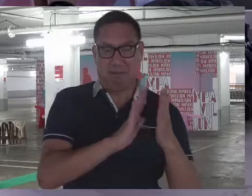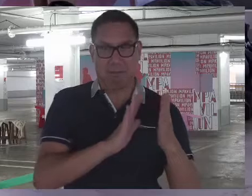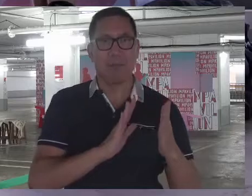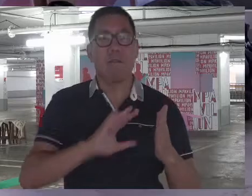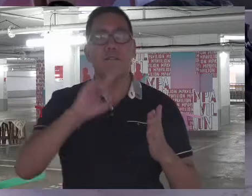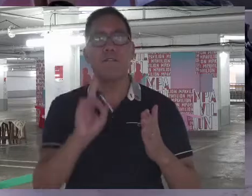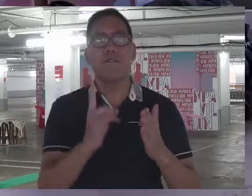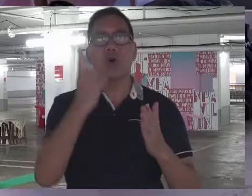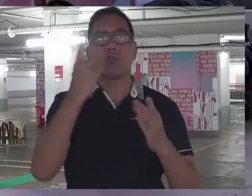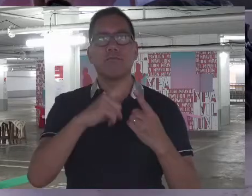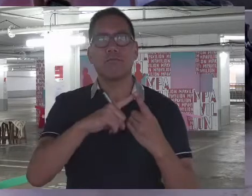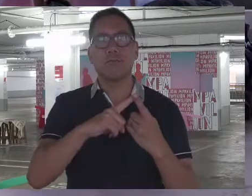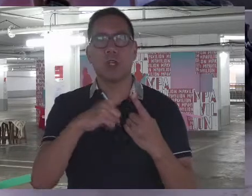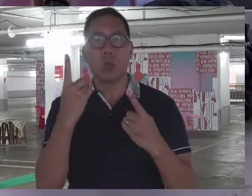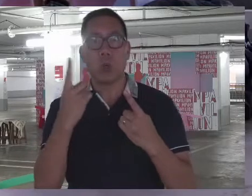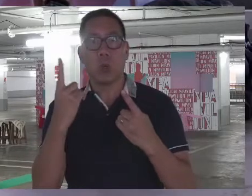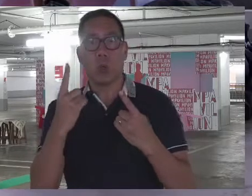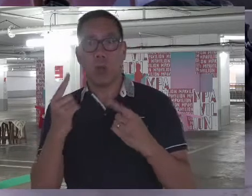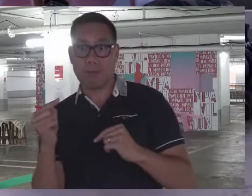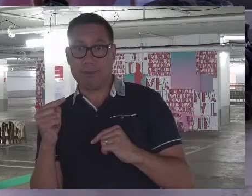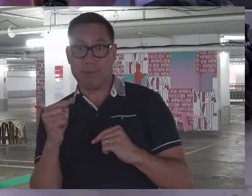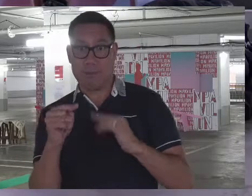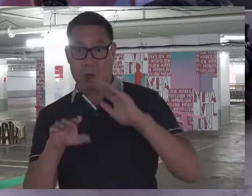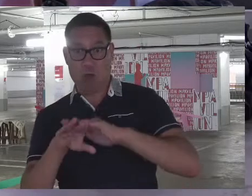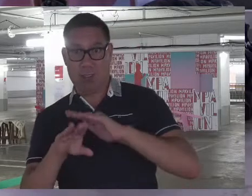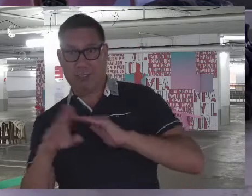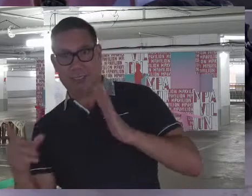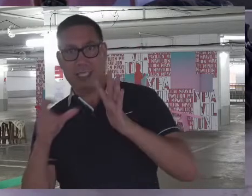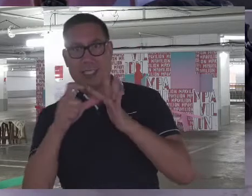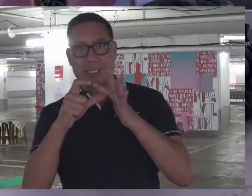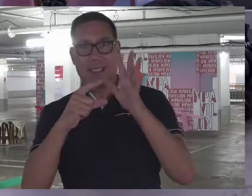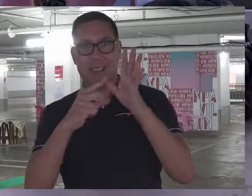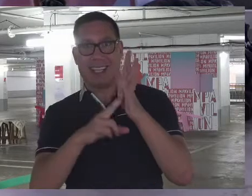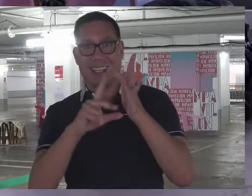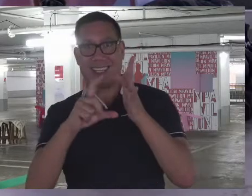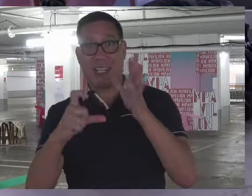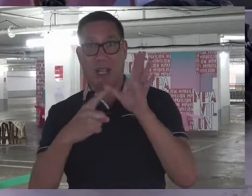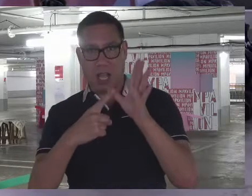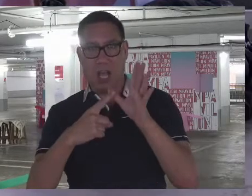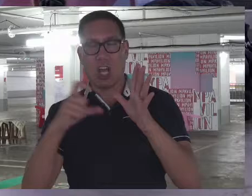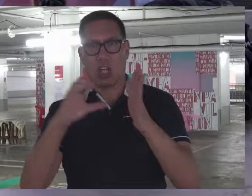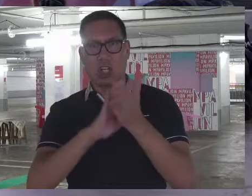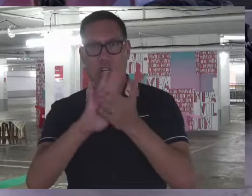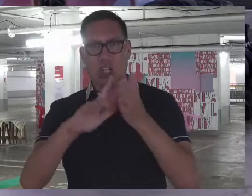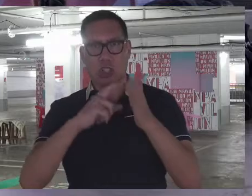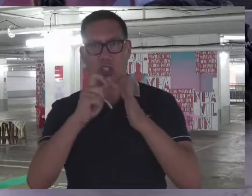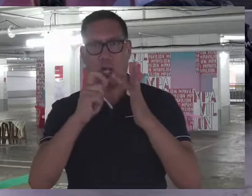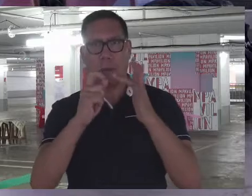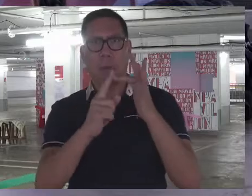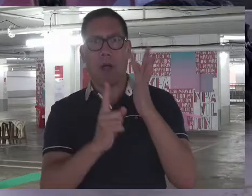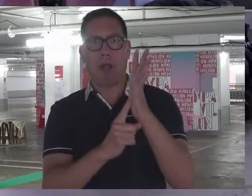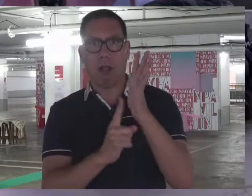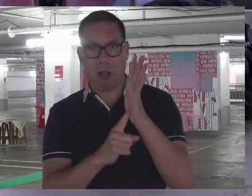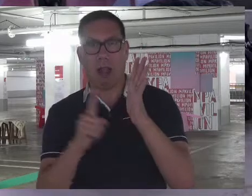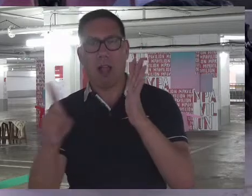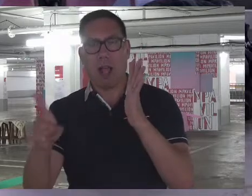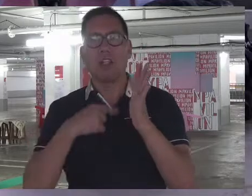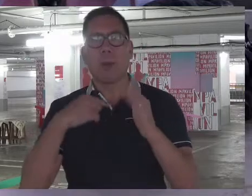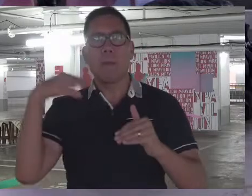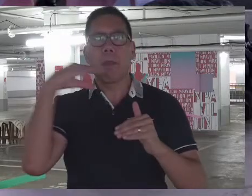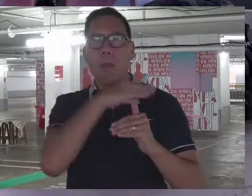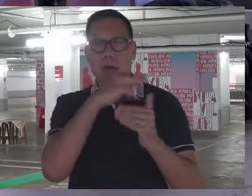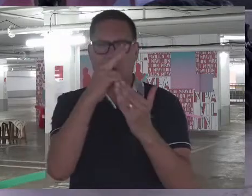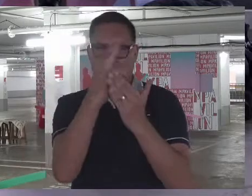First of all, to my near right, we have Danica Chappell. Danica is a Melbourne-based artist who